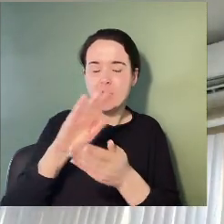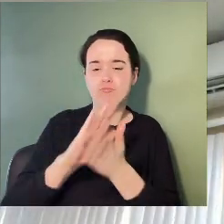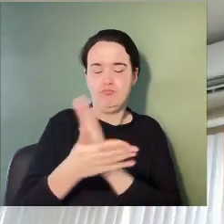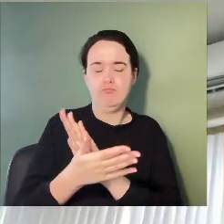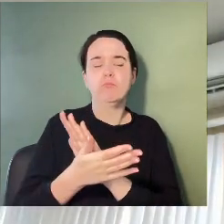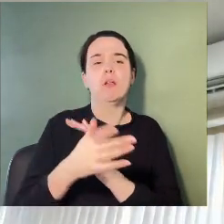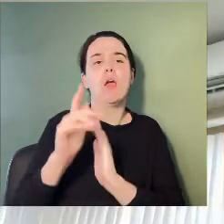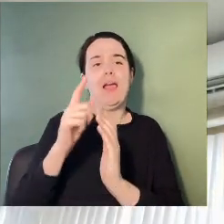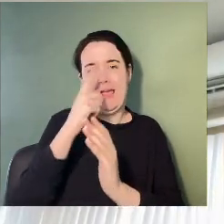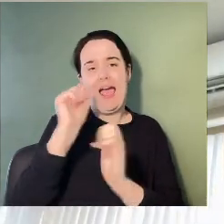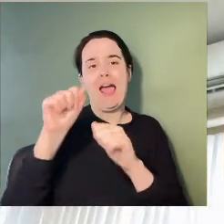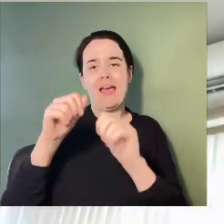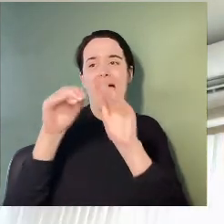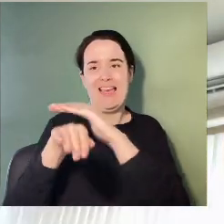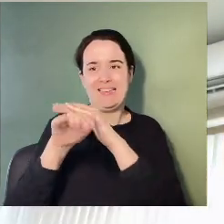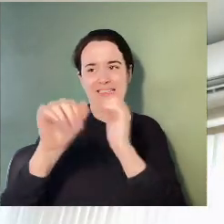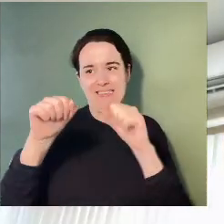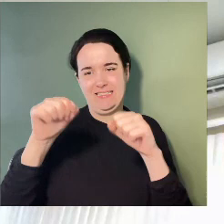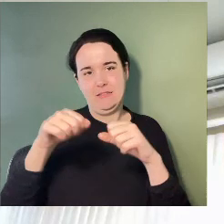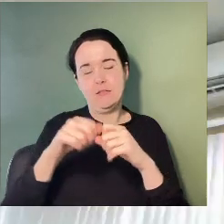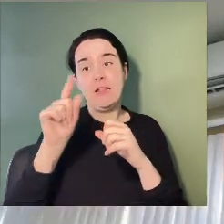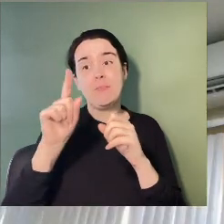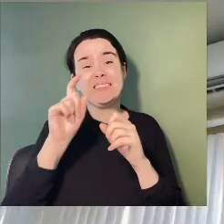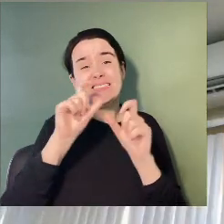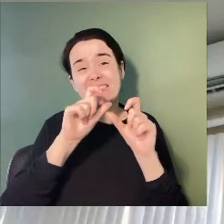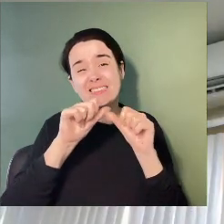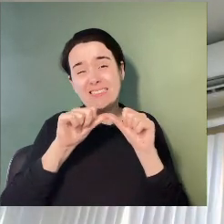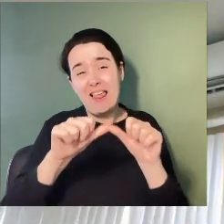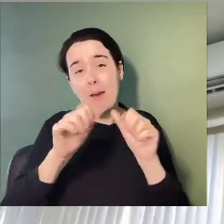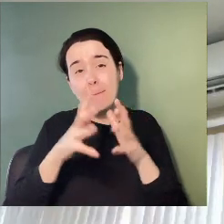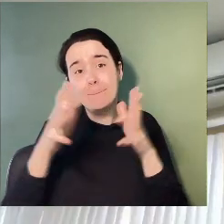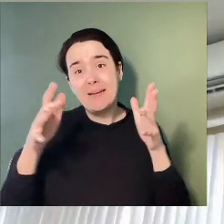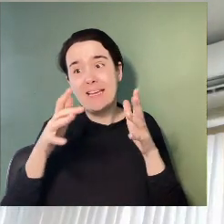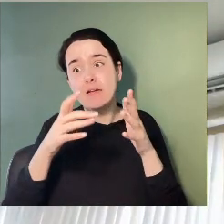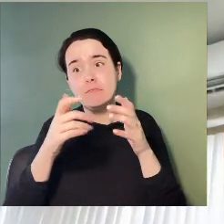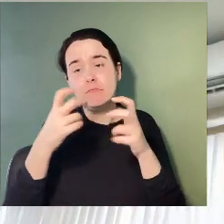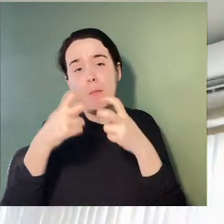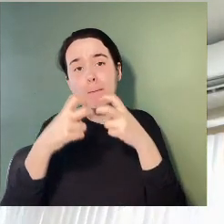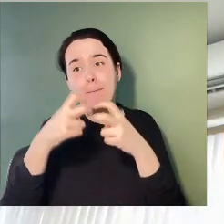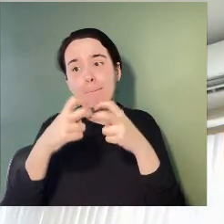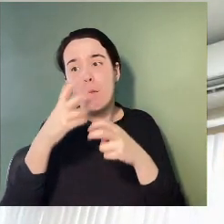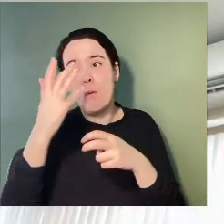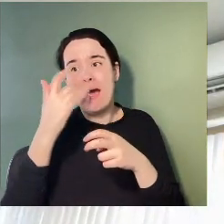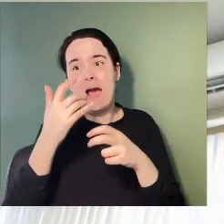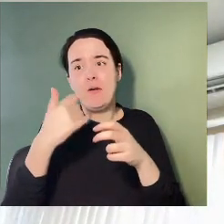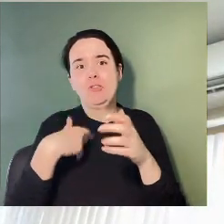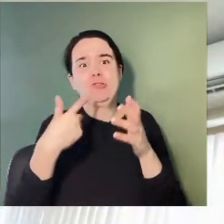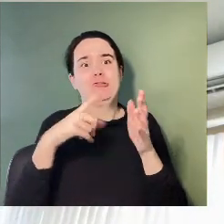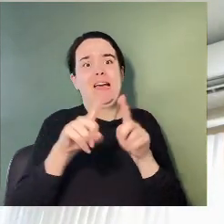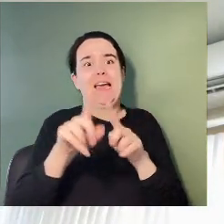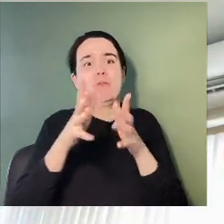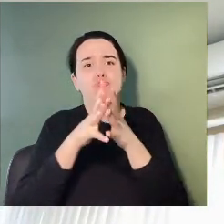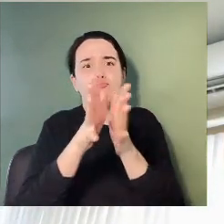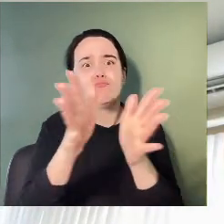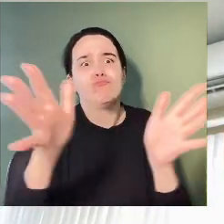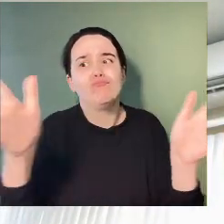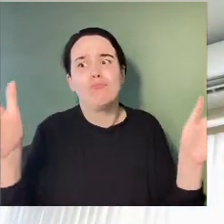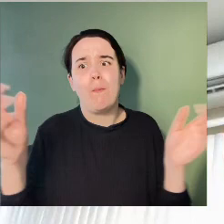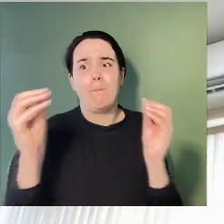very big issue that we all have to deal with across our political divides to carry everyone